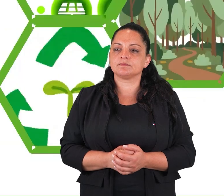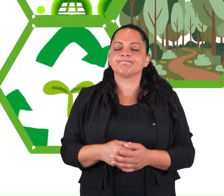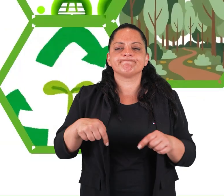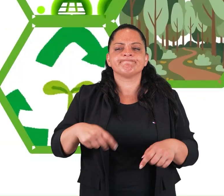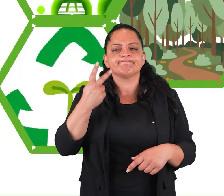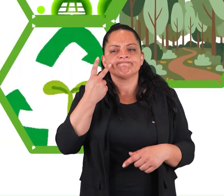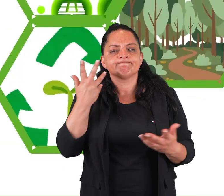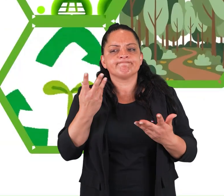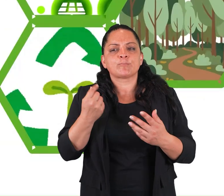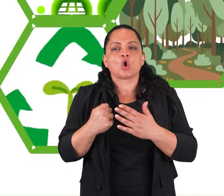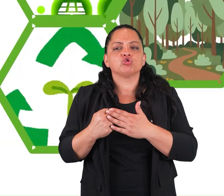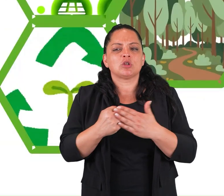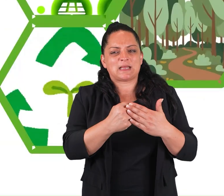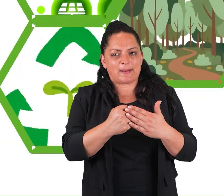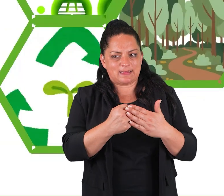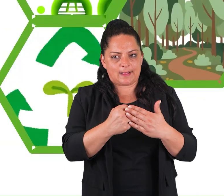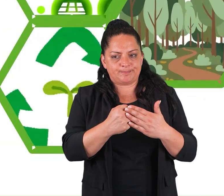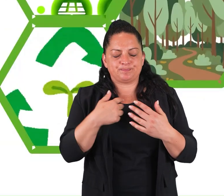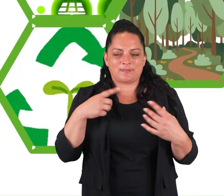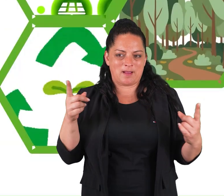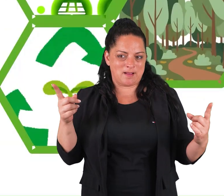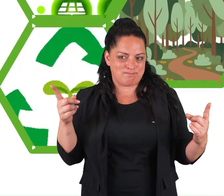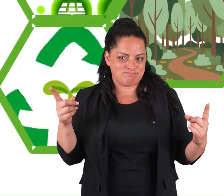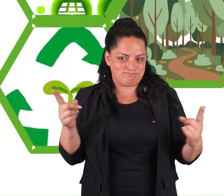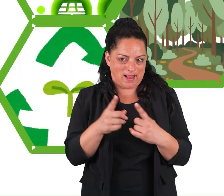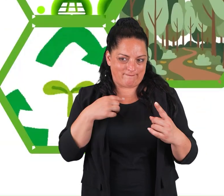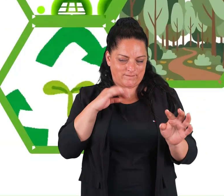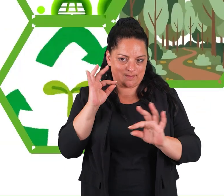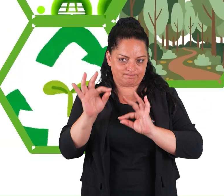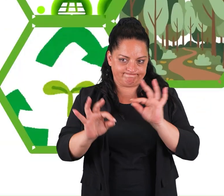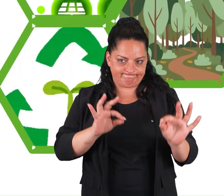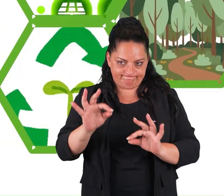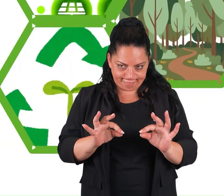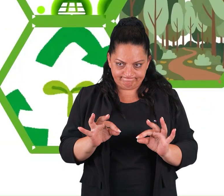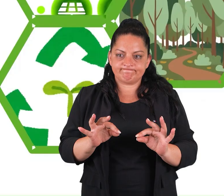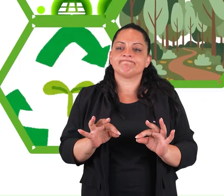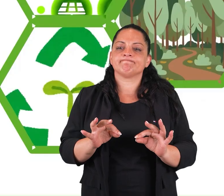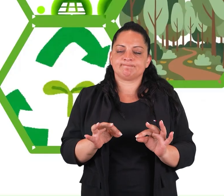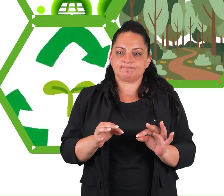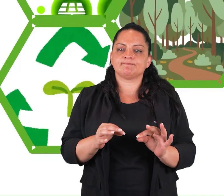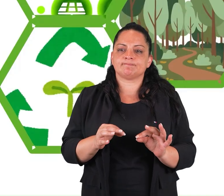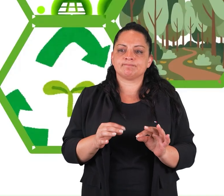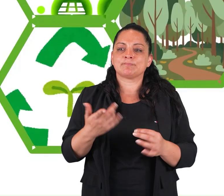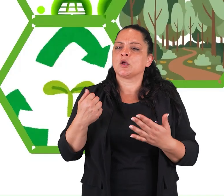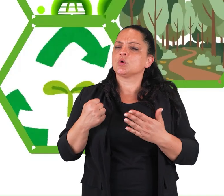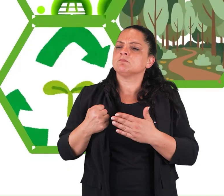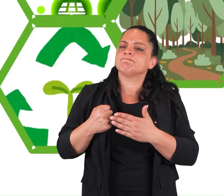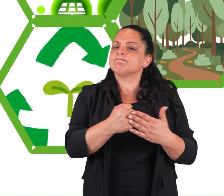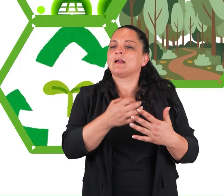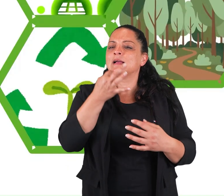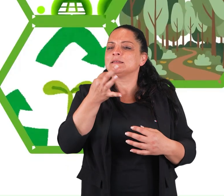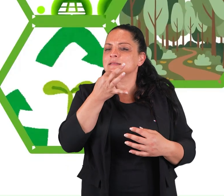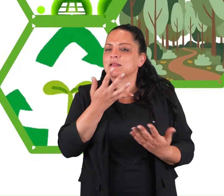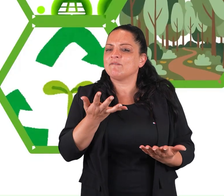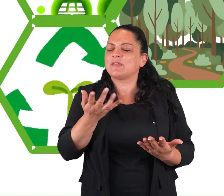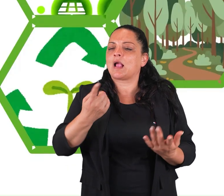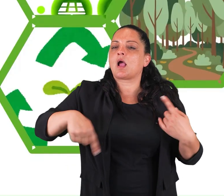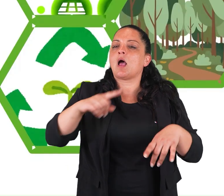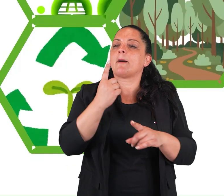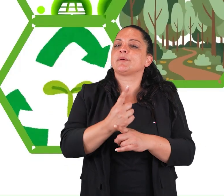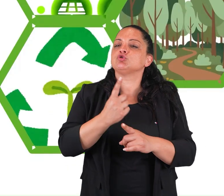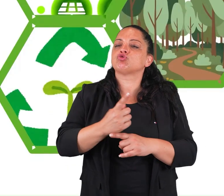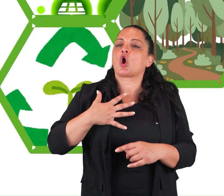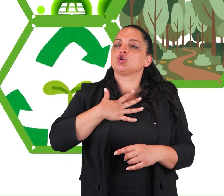Here we move on to see what sustainability is, and we'll have a short introduction to sustainability. Sustainability is about meeting